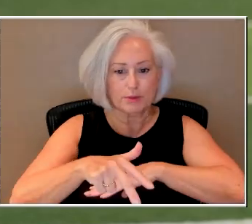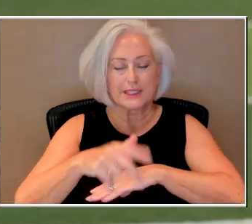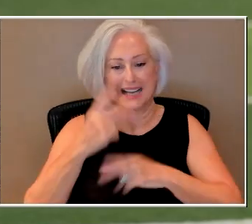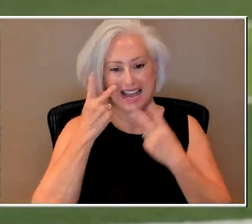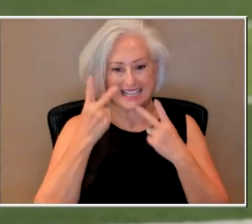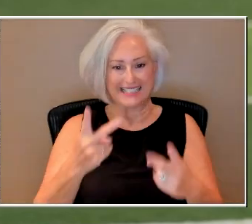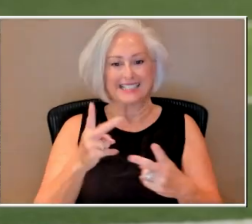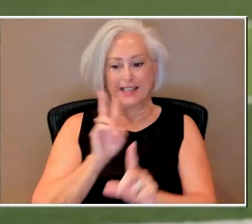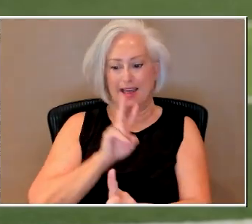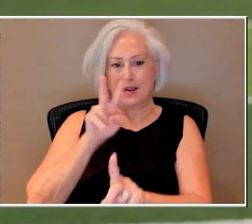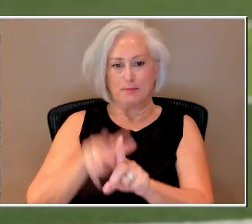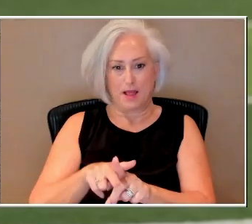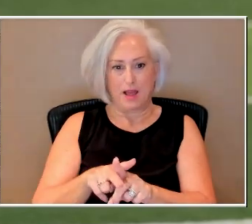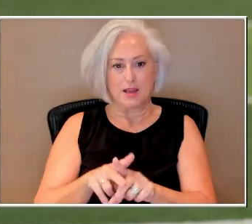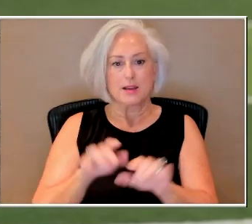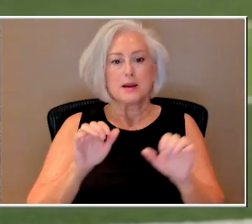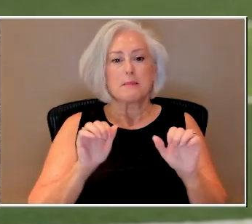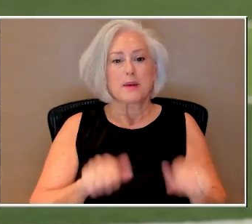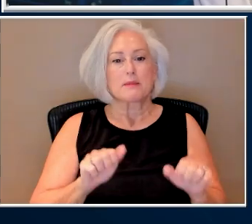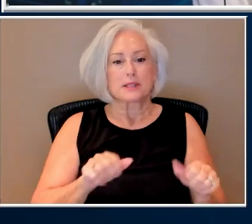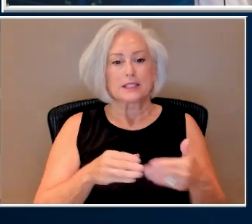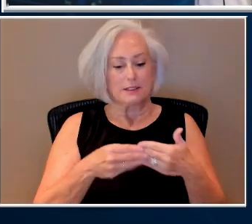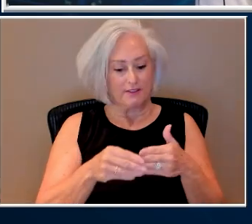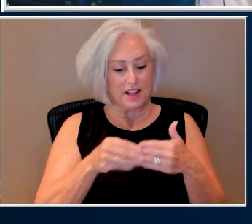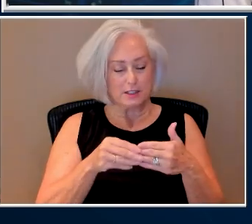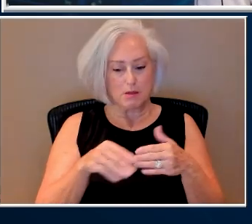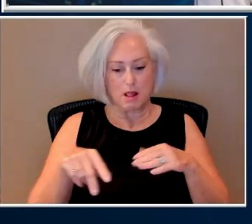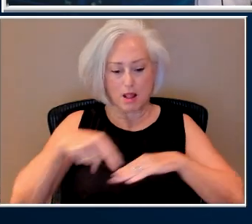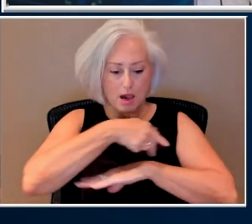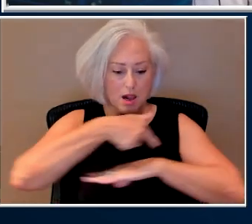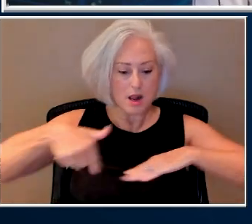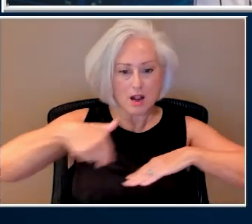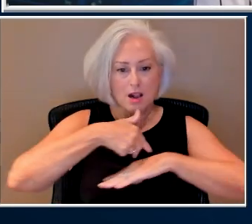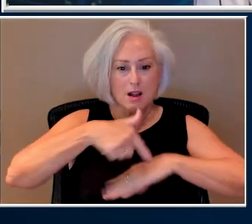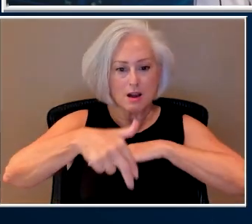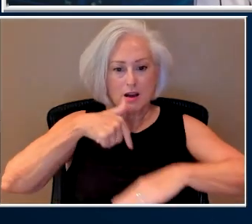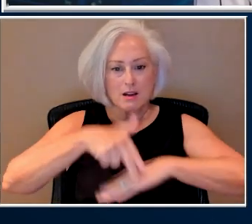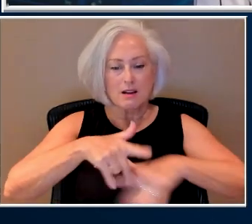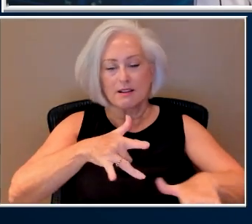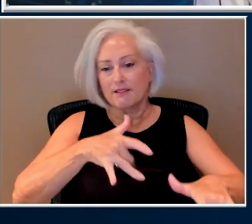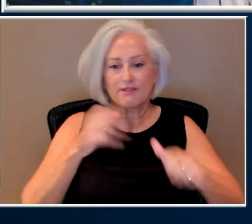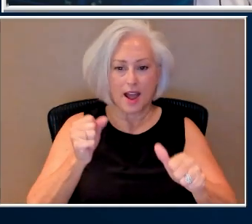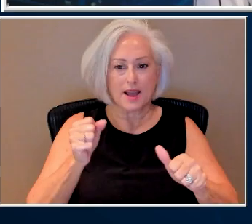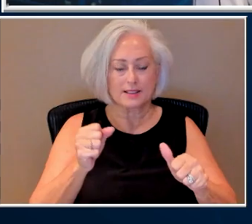quickness has definitely improved as well. What part of your training was totally